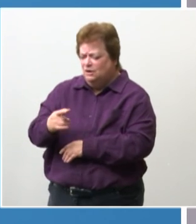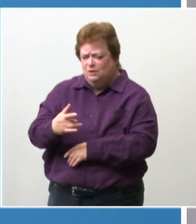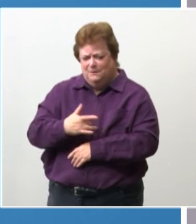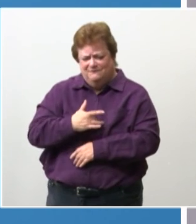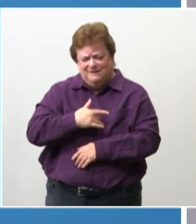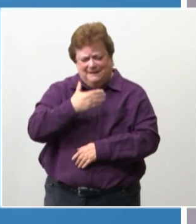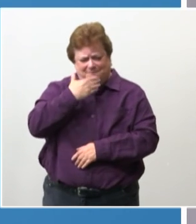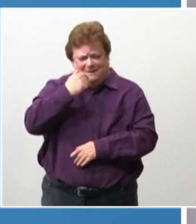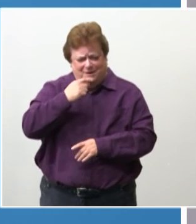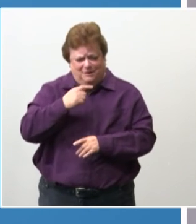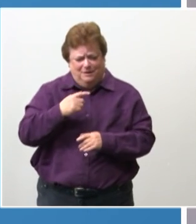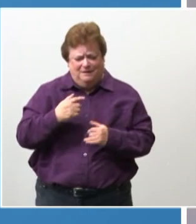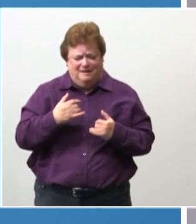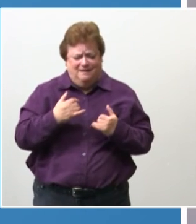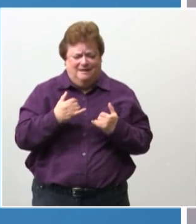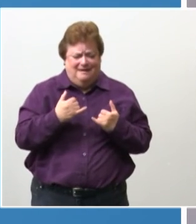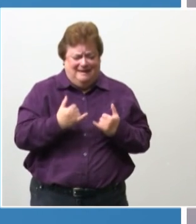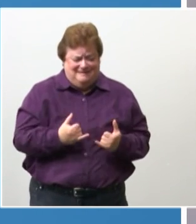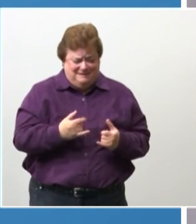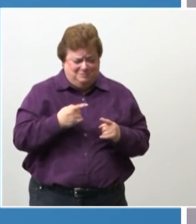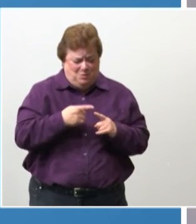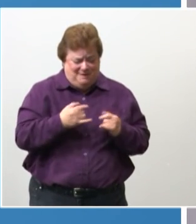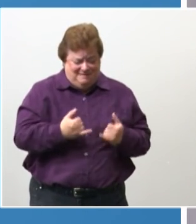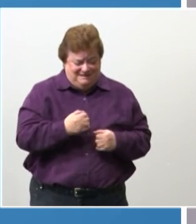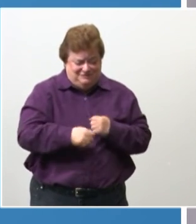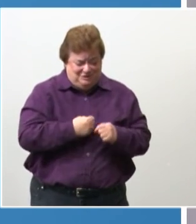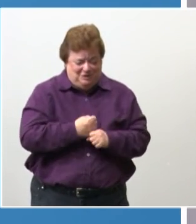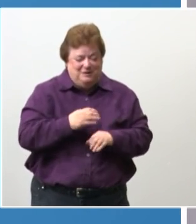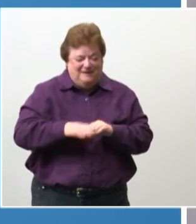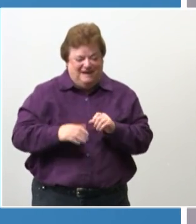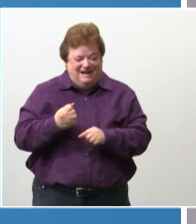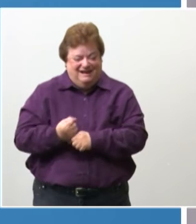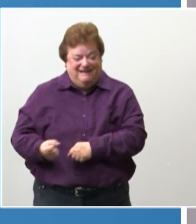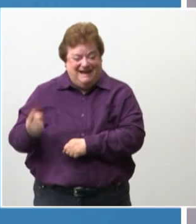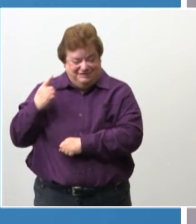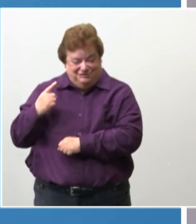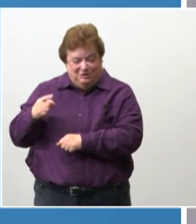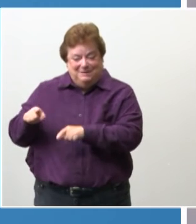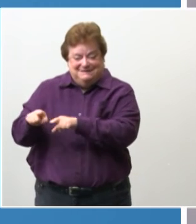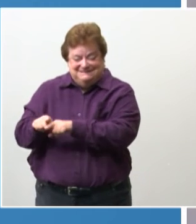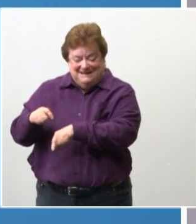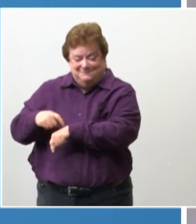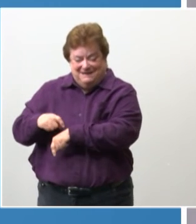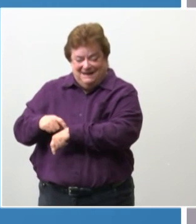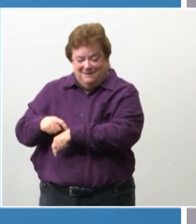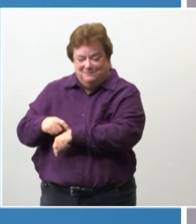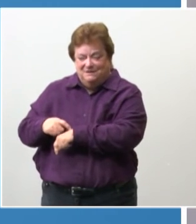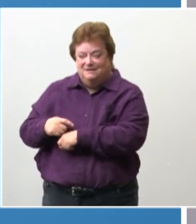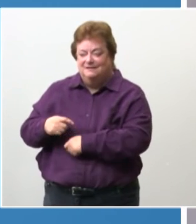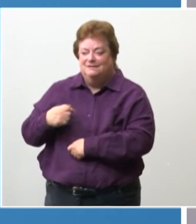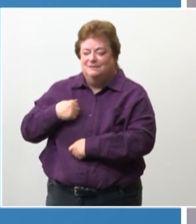better at this point this year than you did last year? We've kind of had a similar